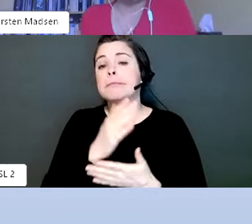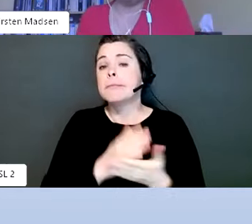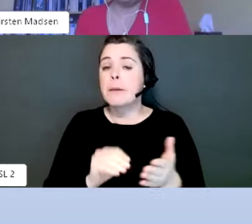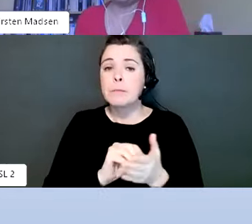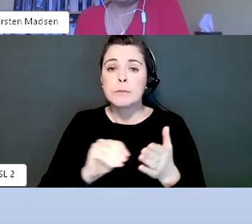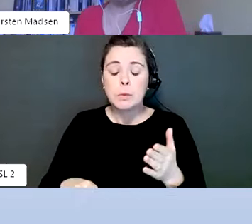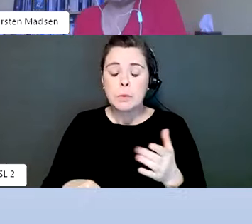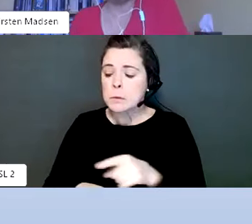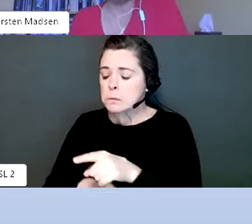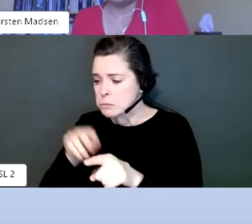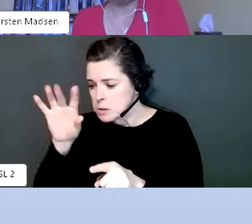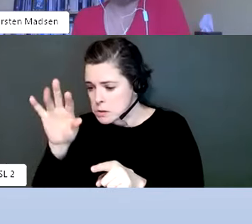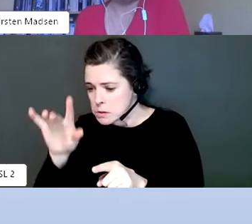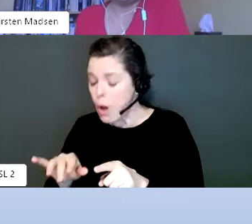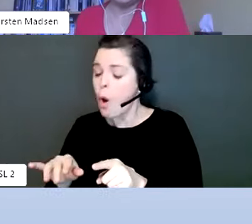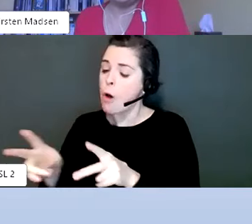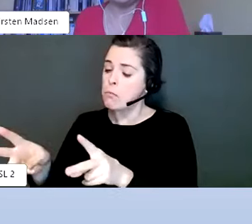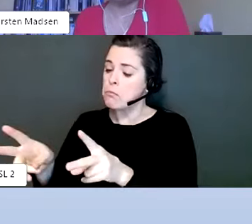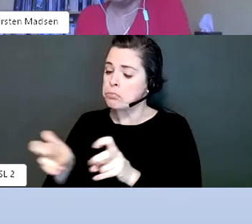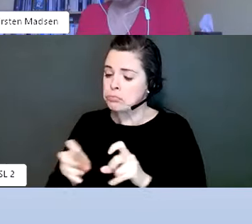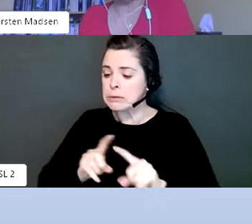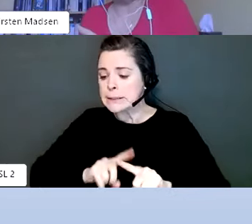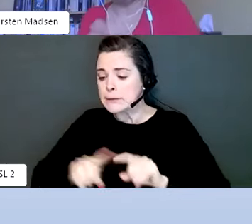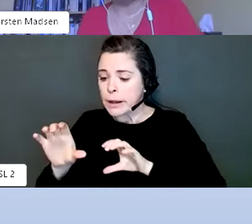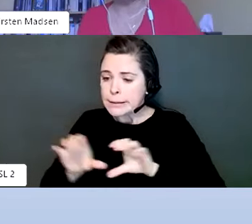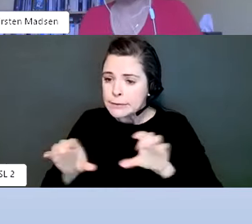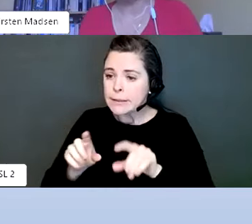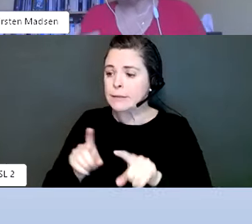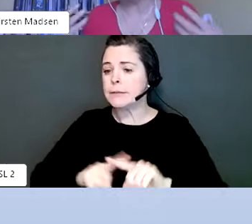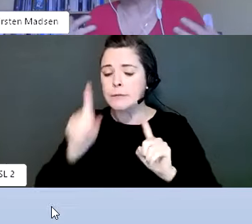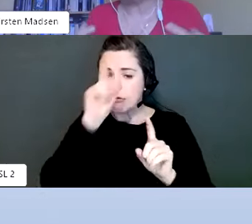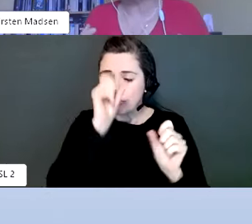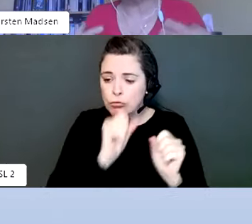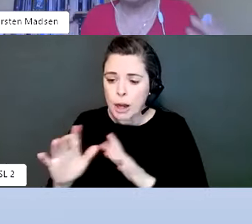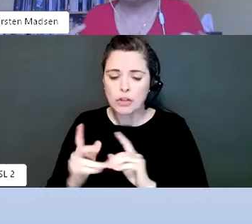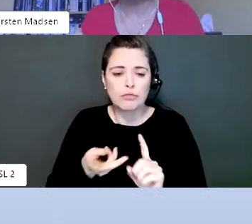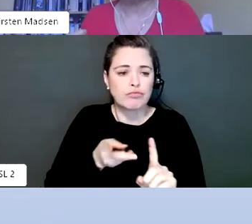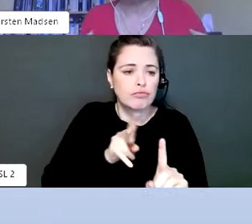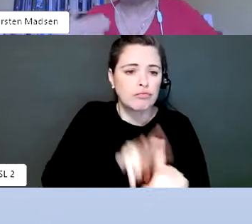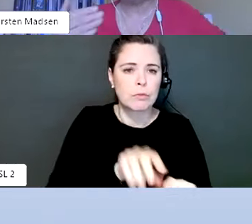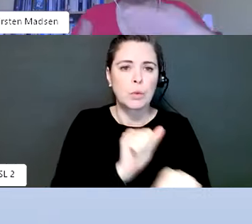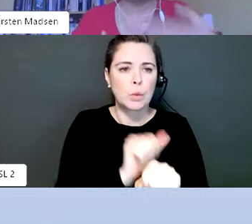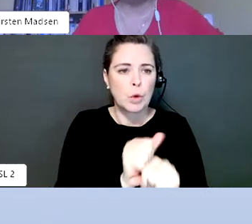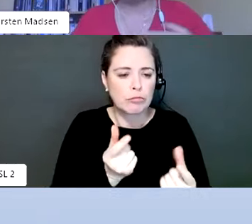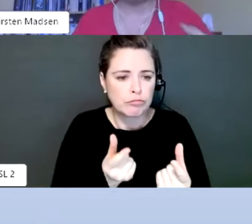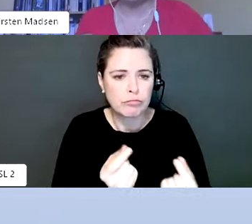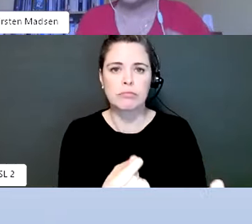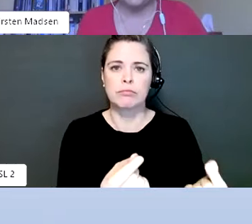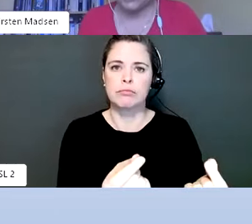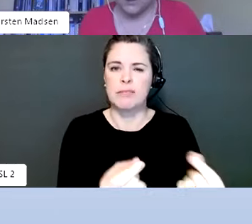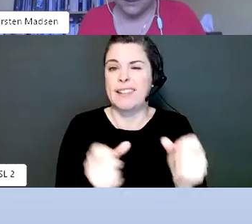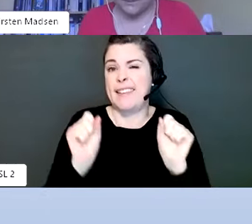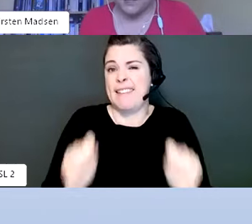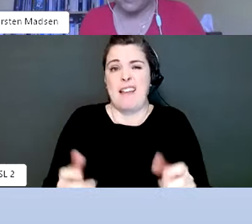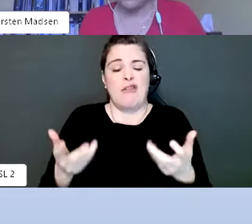to implement different strategies and activities within placements, so that they could actually already starting